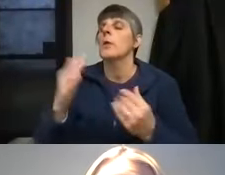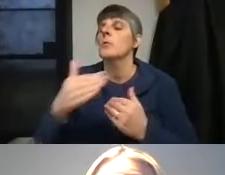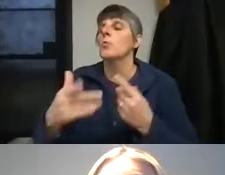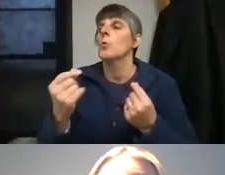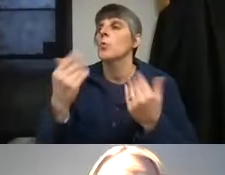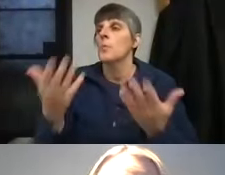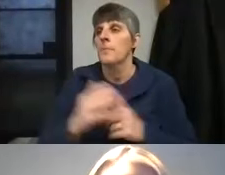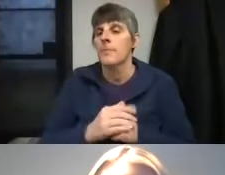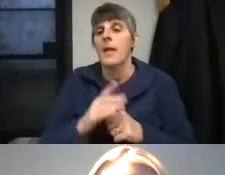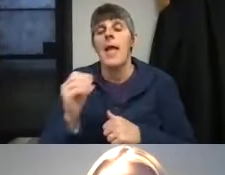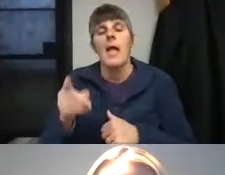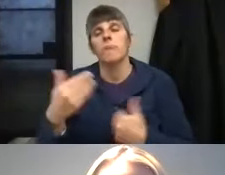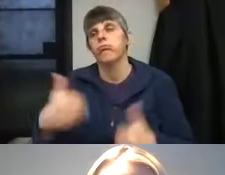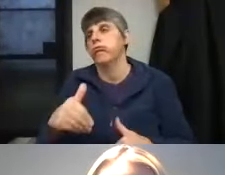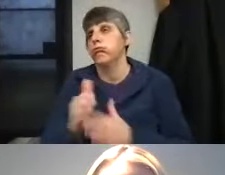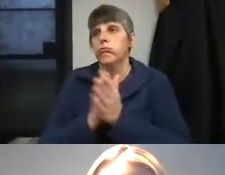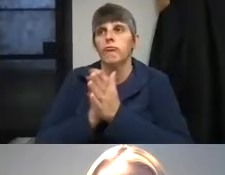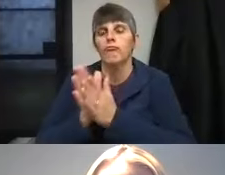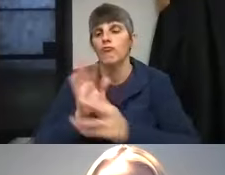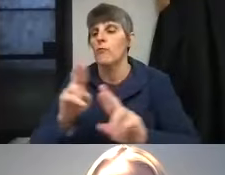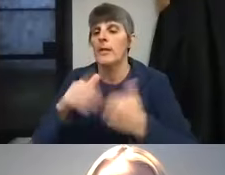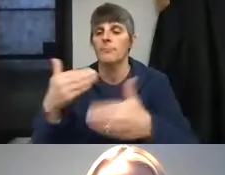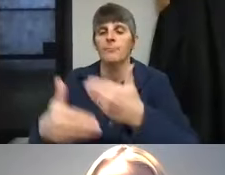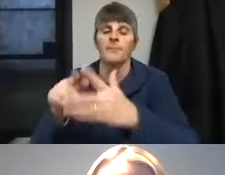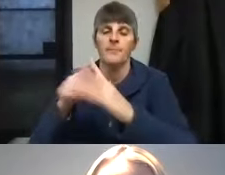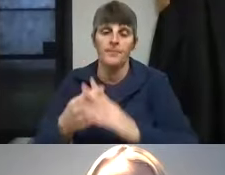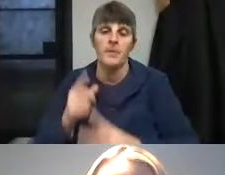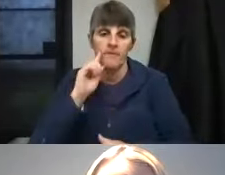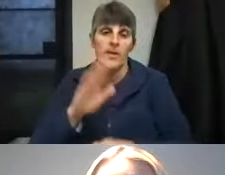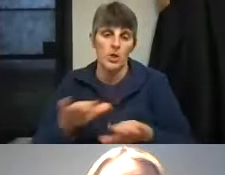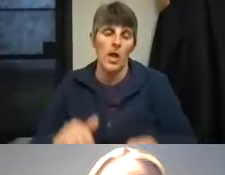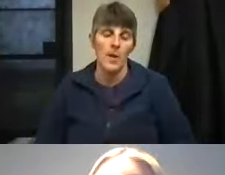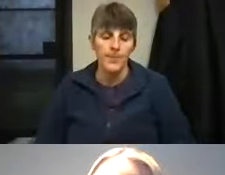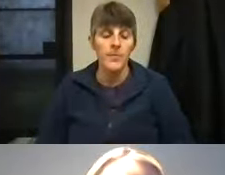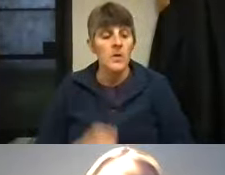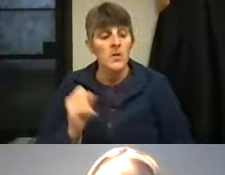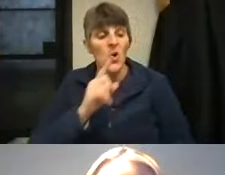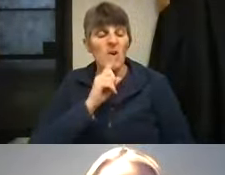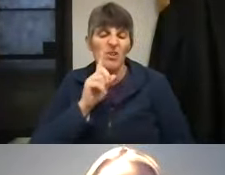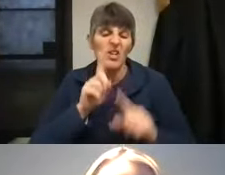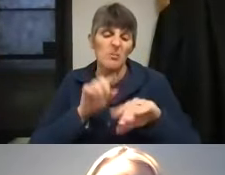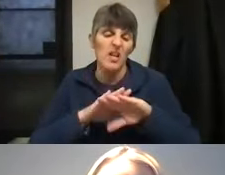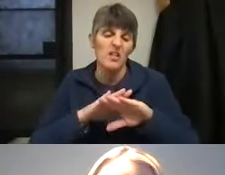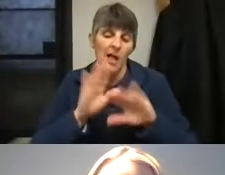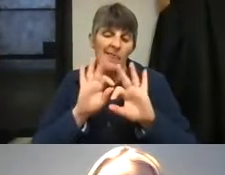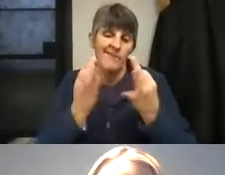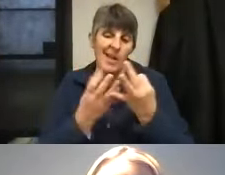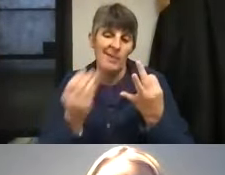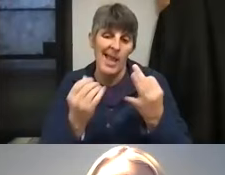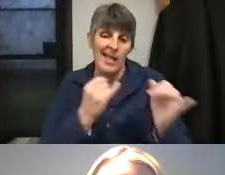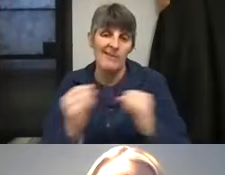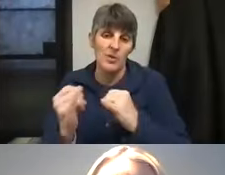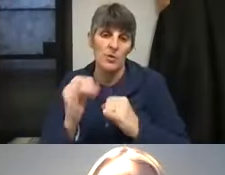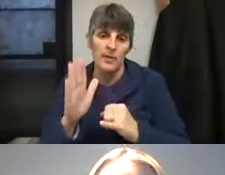here? And they're super eager to get some of those next steps for their child. So it really just depends on the family and the